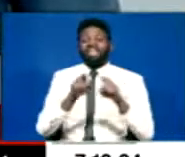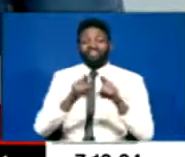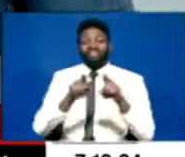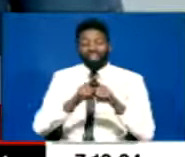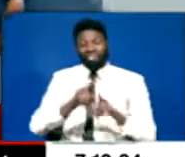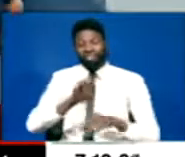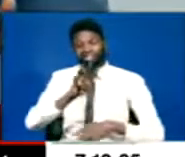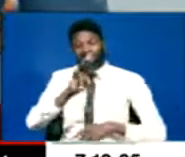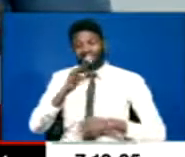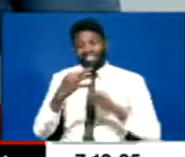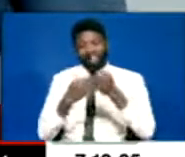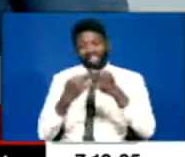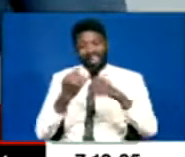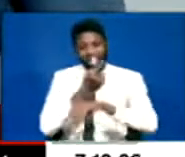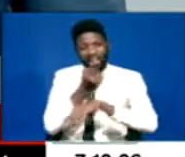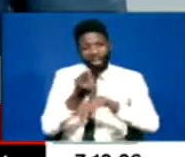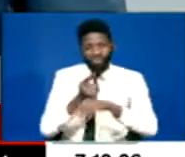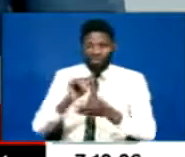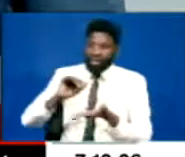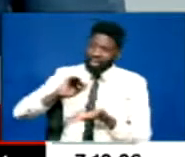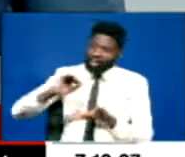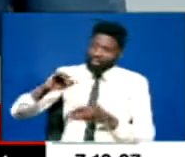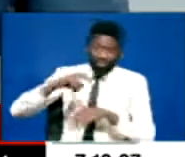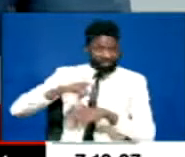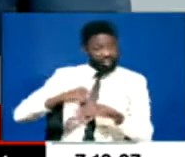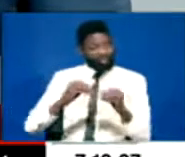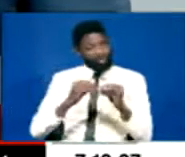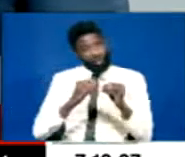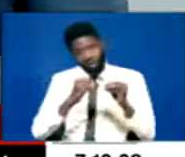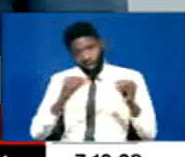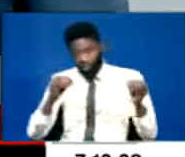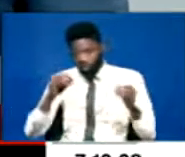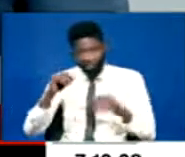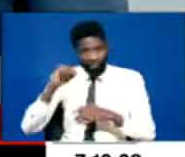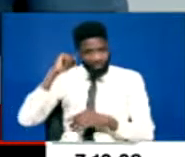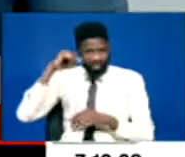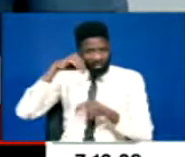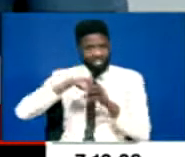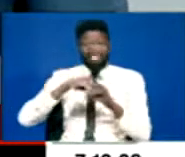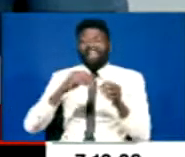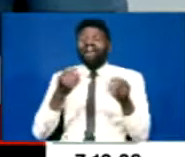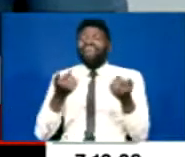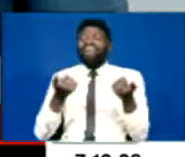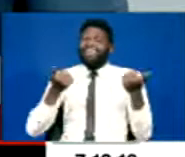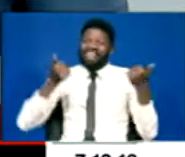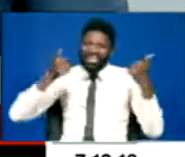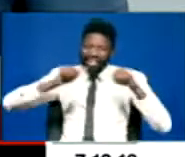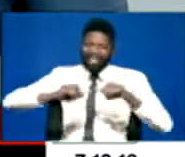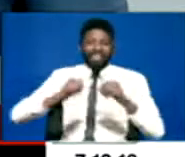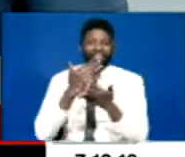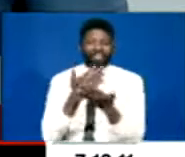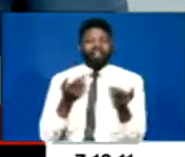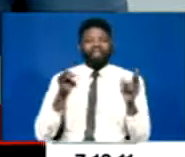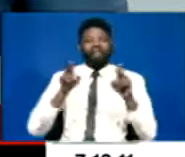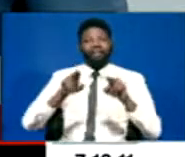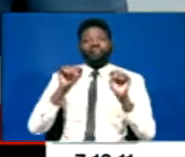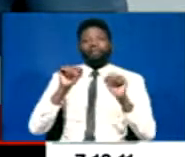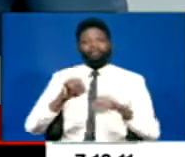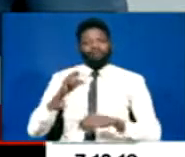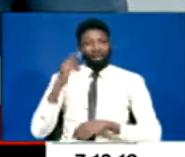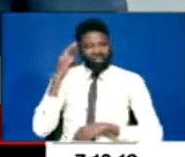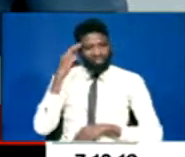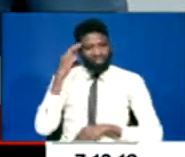in politics. Anything can happen. So we are likely to see what would happen. And remember, they were in the same camp with